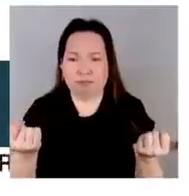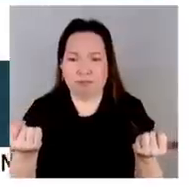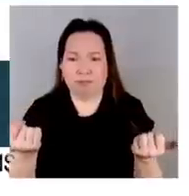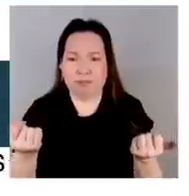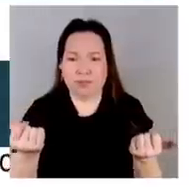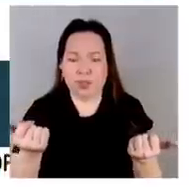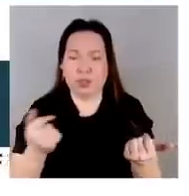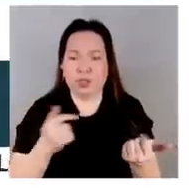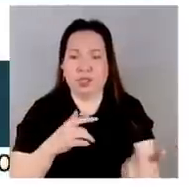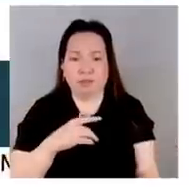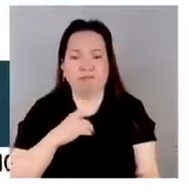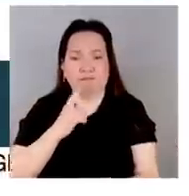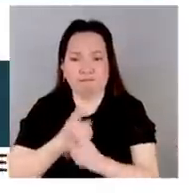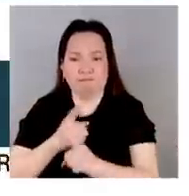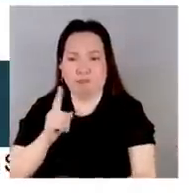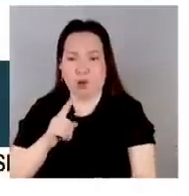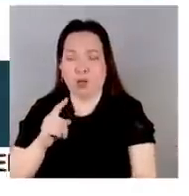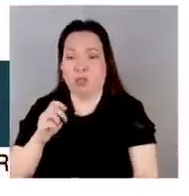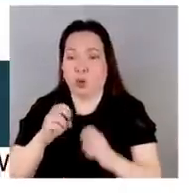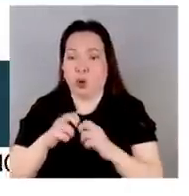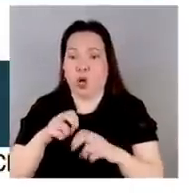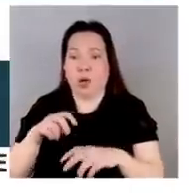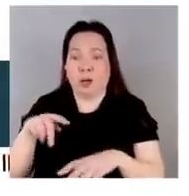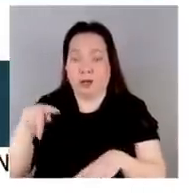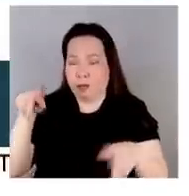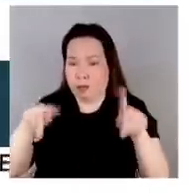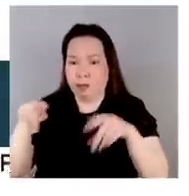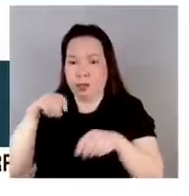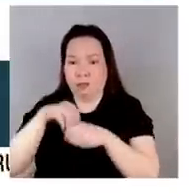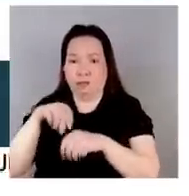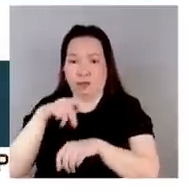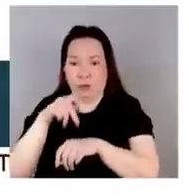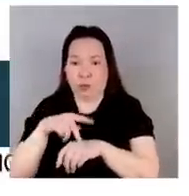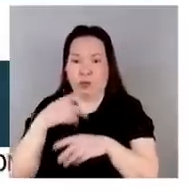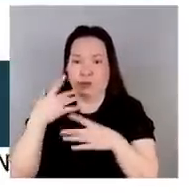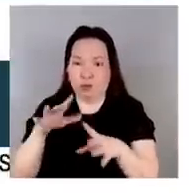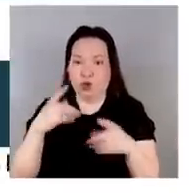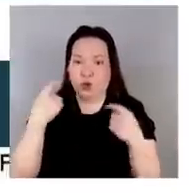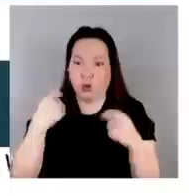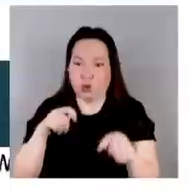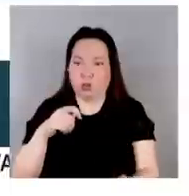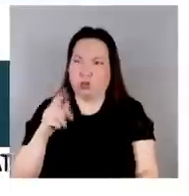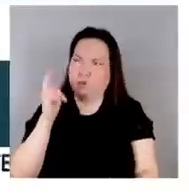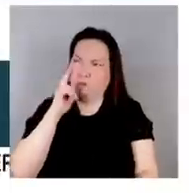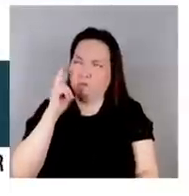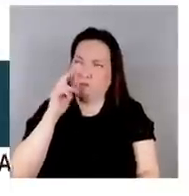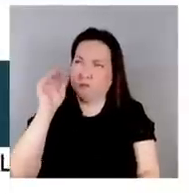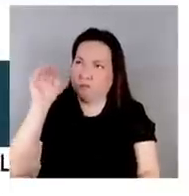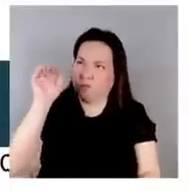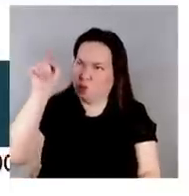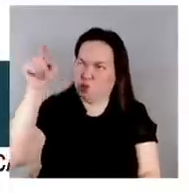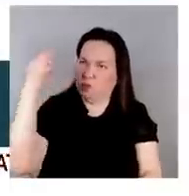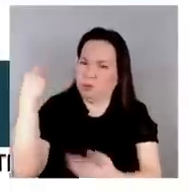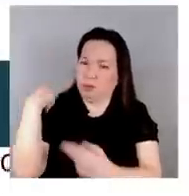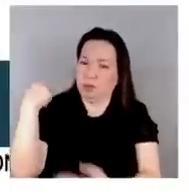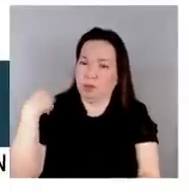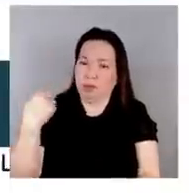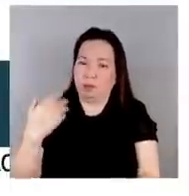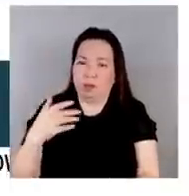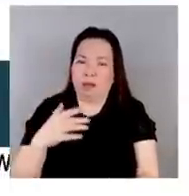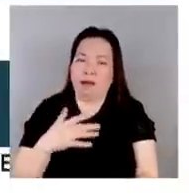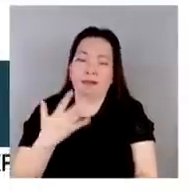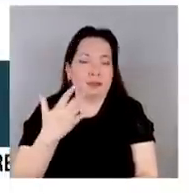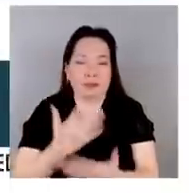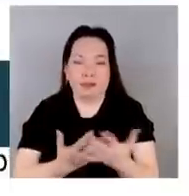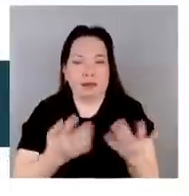the fact is that even people in the Philippines who have tried to hold the Duterte administration to account have paid a very heavy price for that.